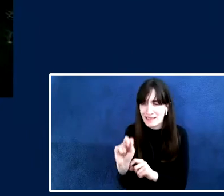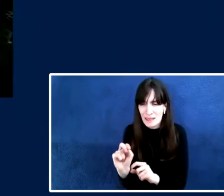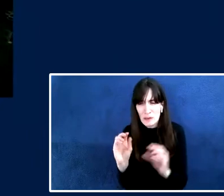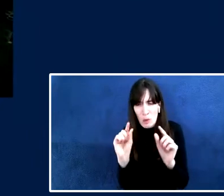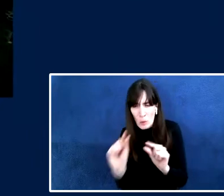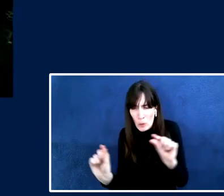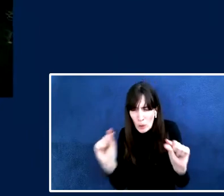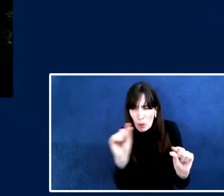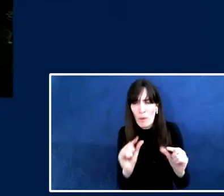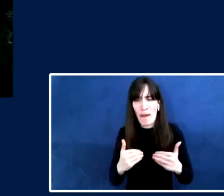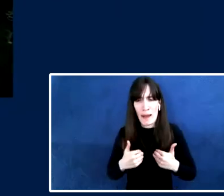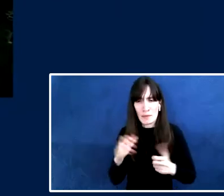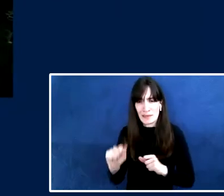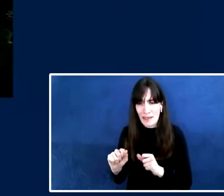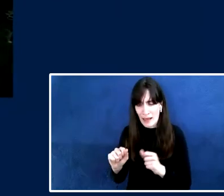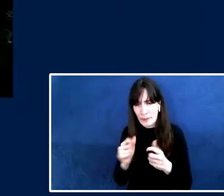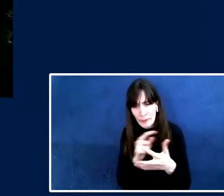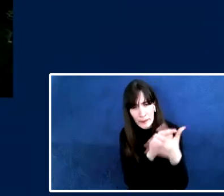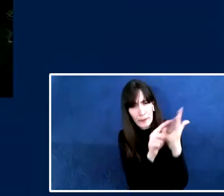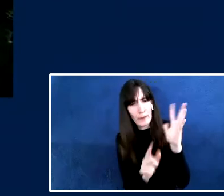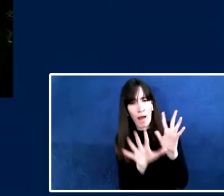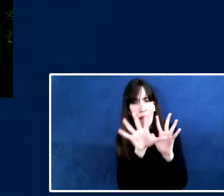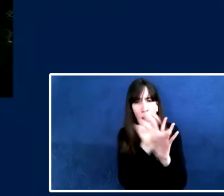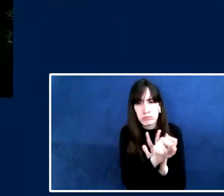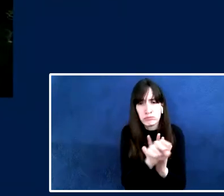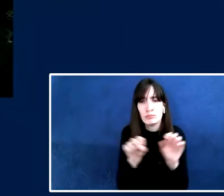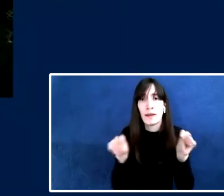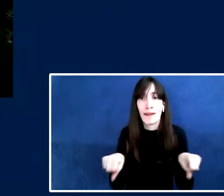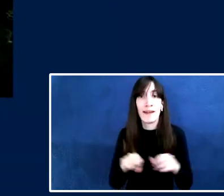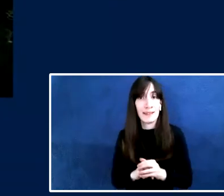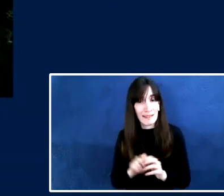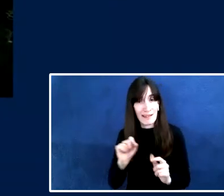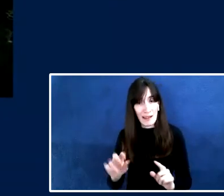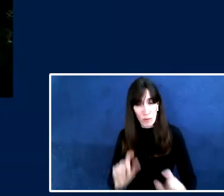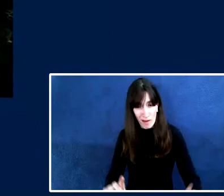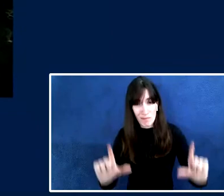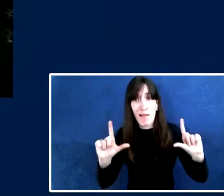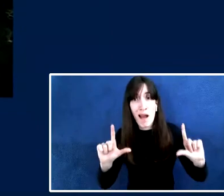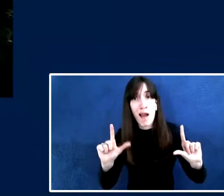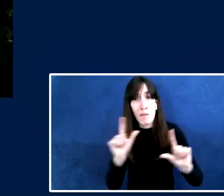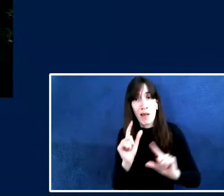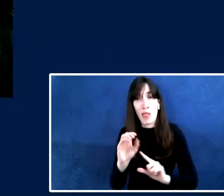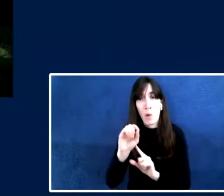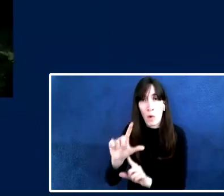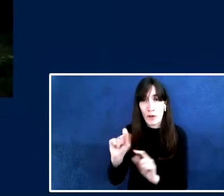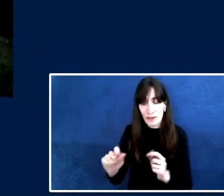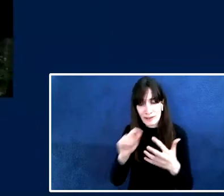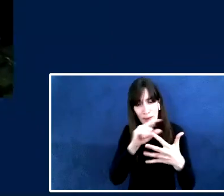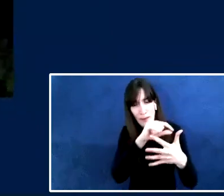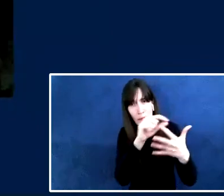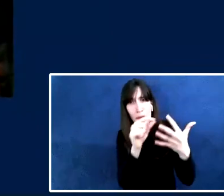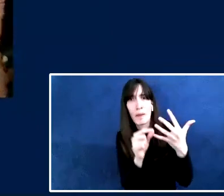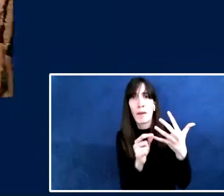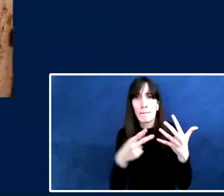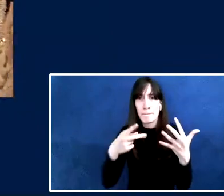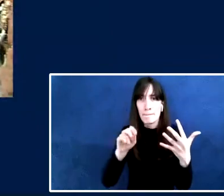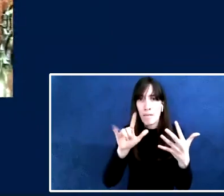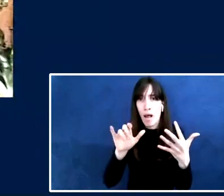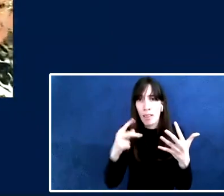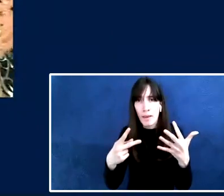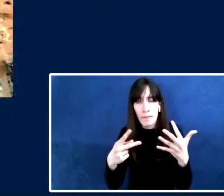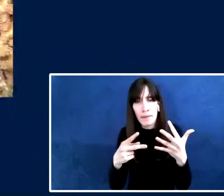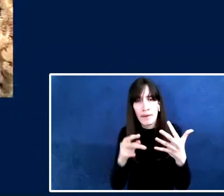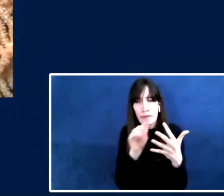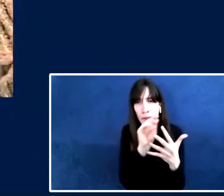small tentacles. And if we were to zoom in on some of these corals, you could see those small polyps have small little tentacles, much like little tiny